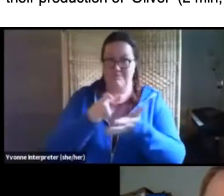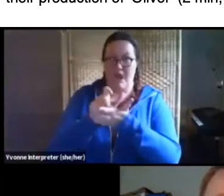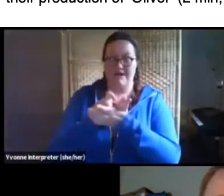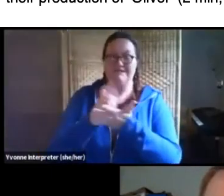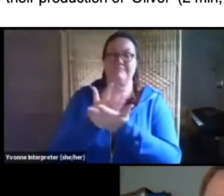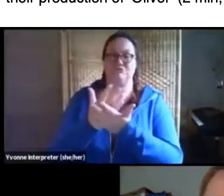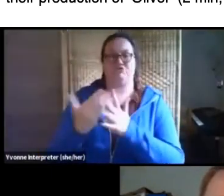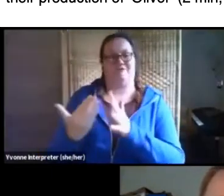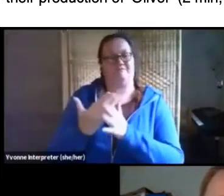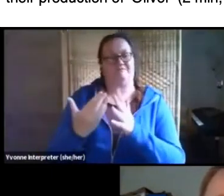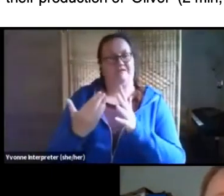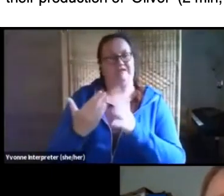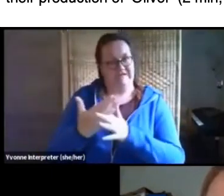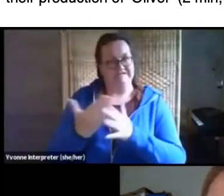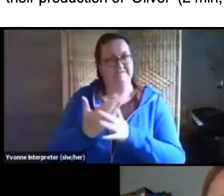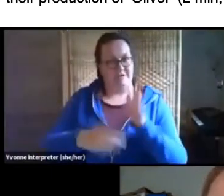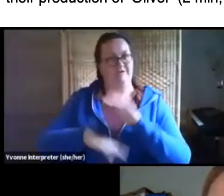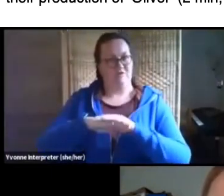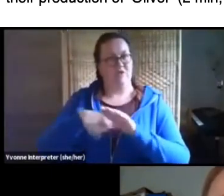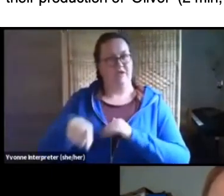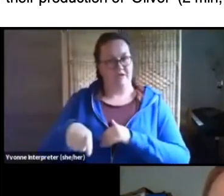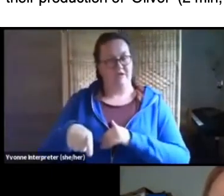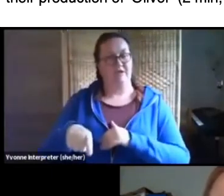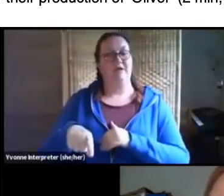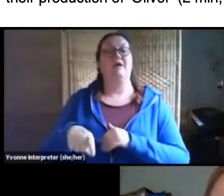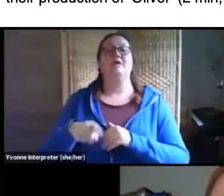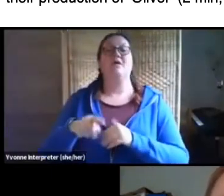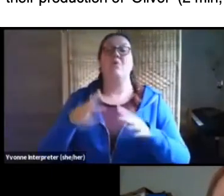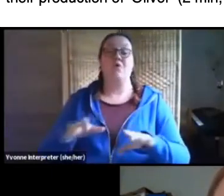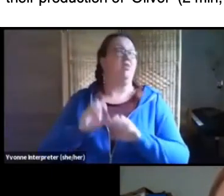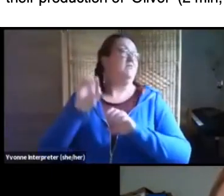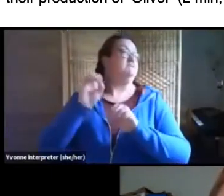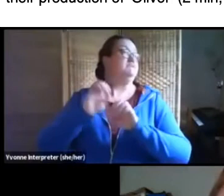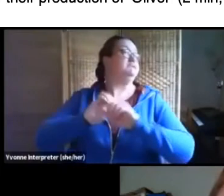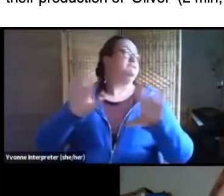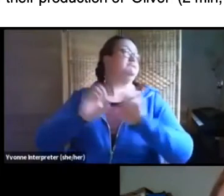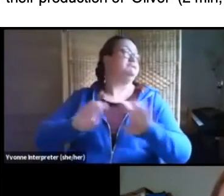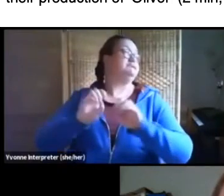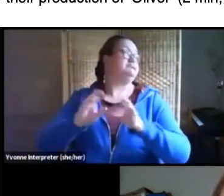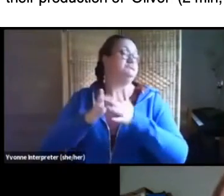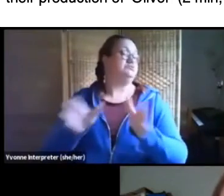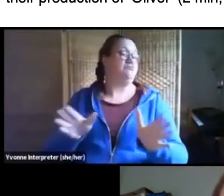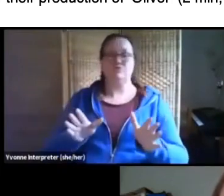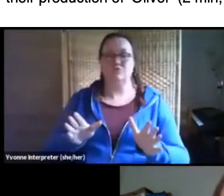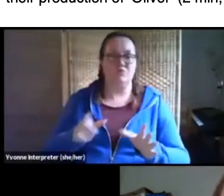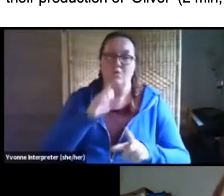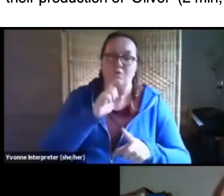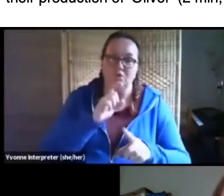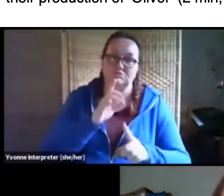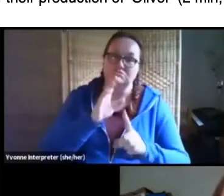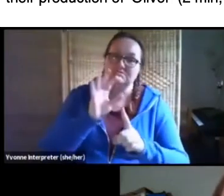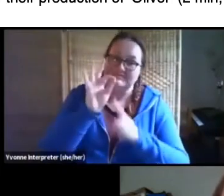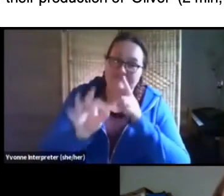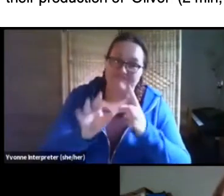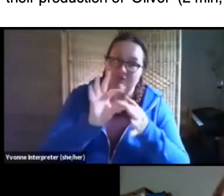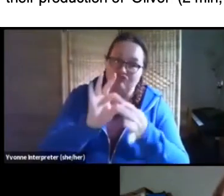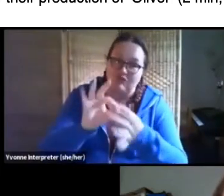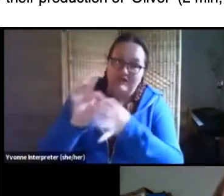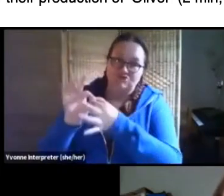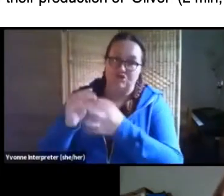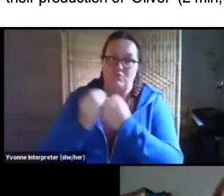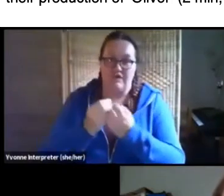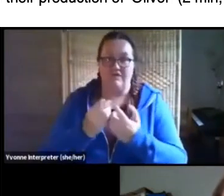as well through specific relationships. And actually working with a lot of the people who were part of the project, it gave us the opportunity